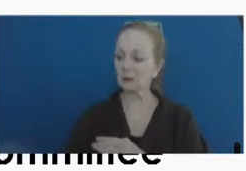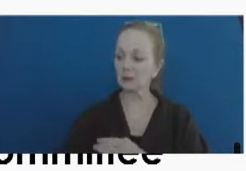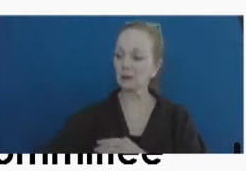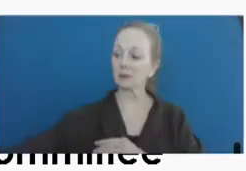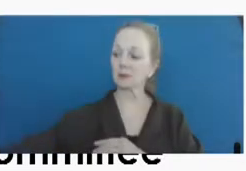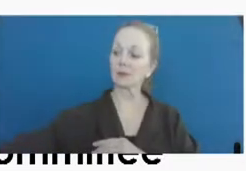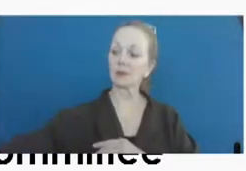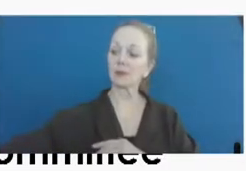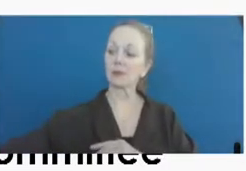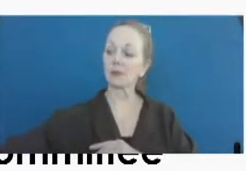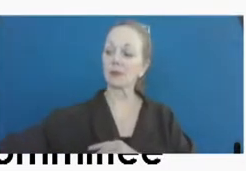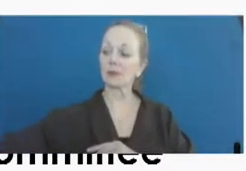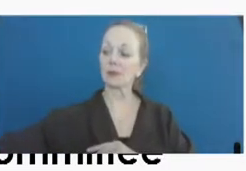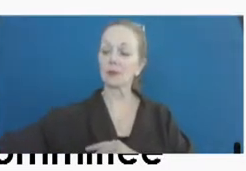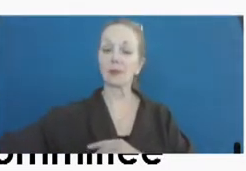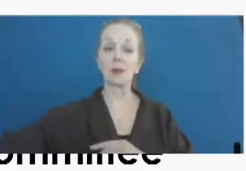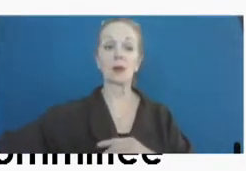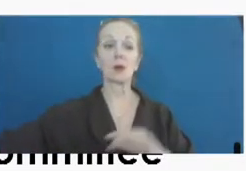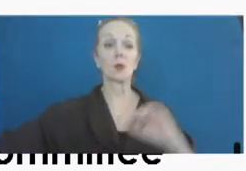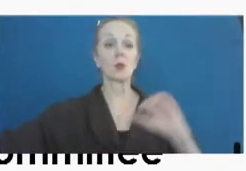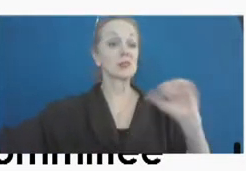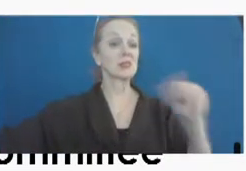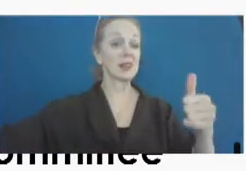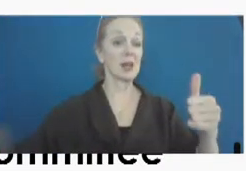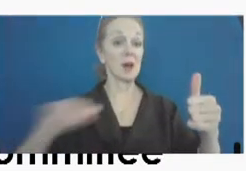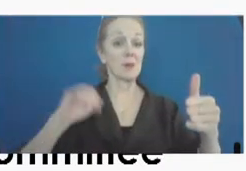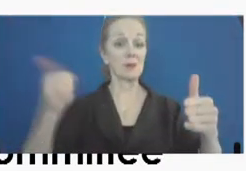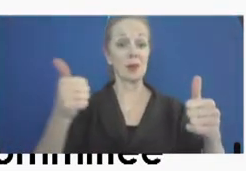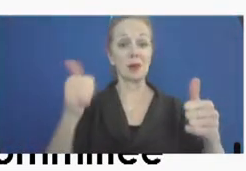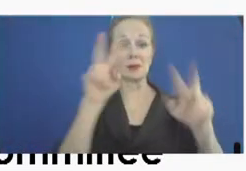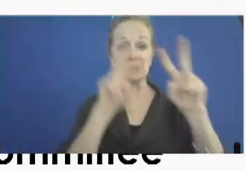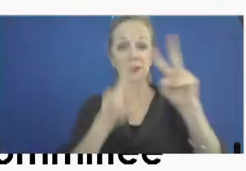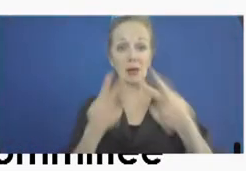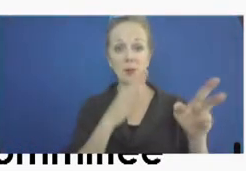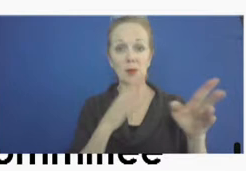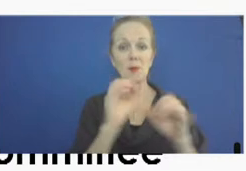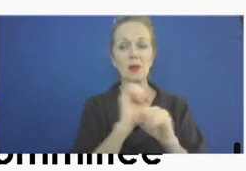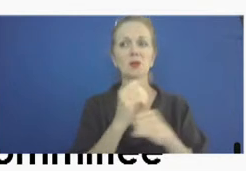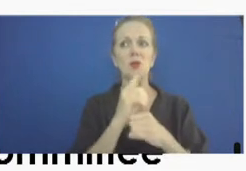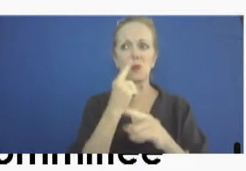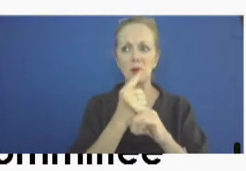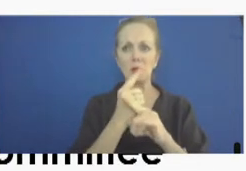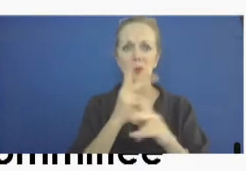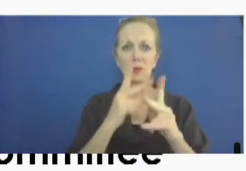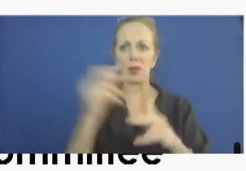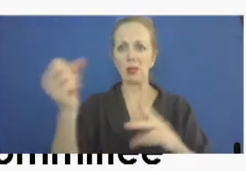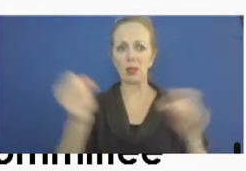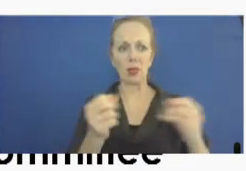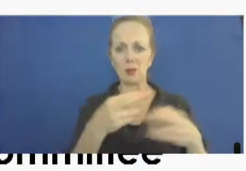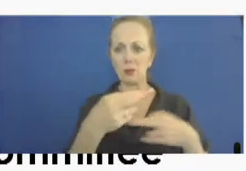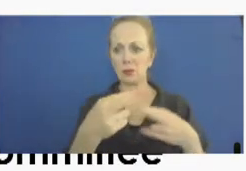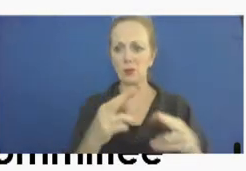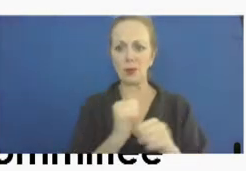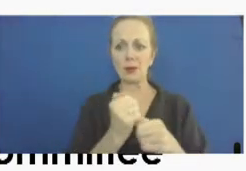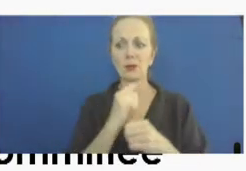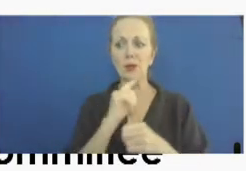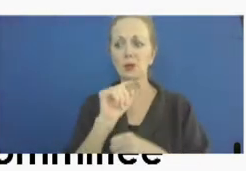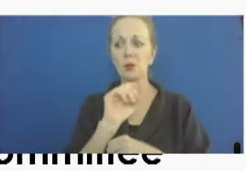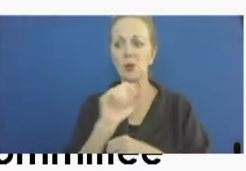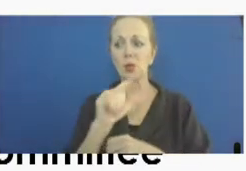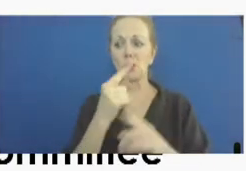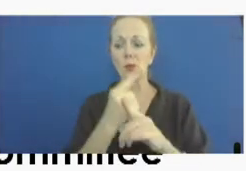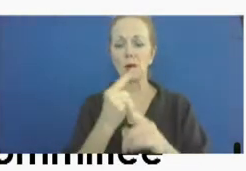sites and doing site plans and making sure we have those individuals in the room to make sure we're getting that tool correctly. And then, of